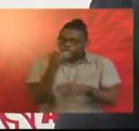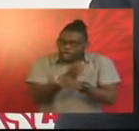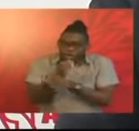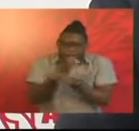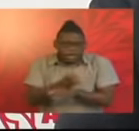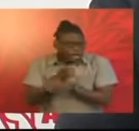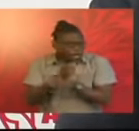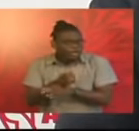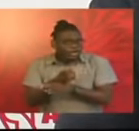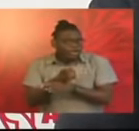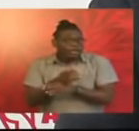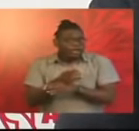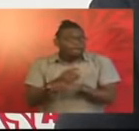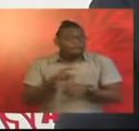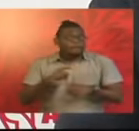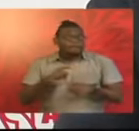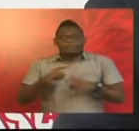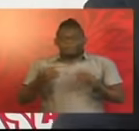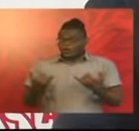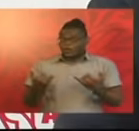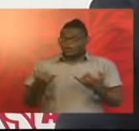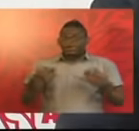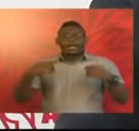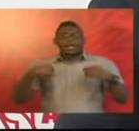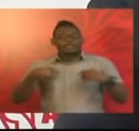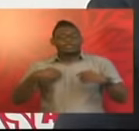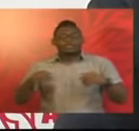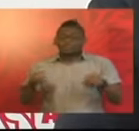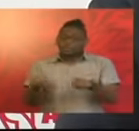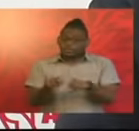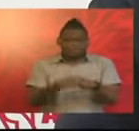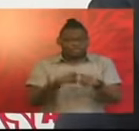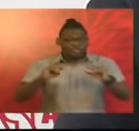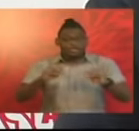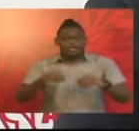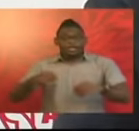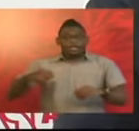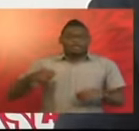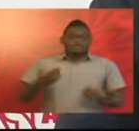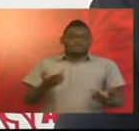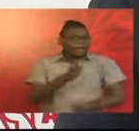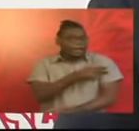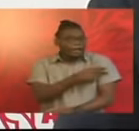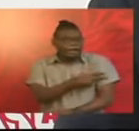trained security officers, cleaners, patient escorts, patient care assistants,